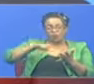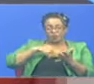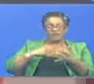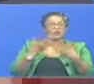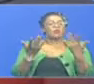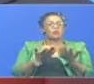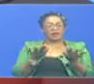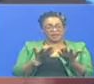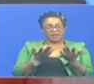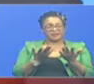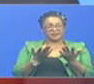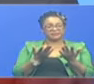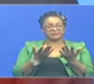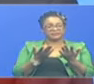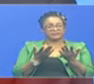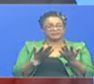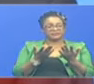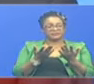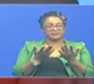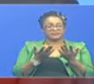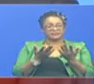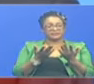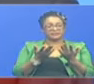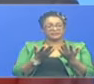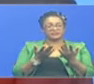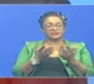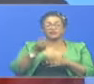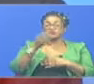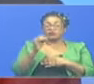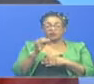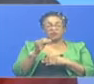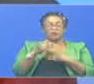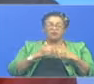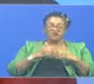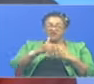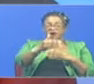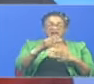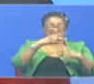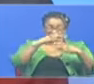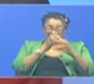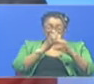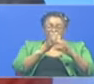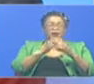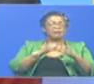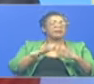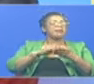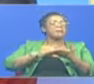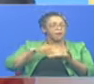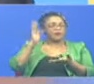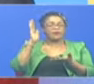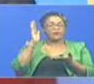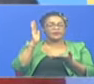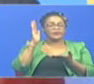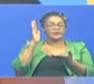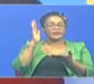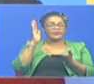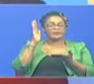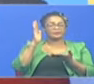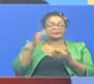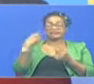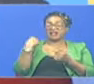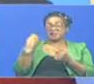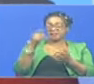to our fight against this pandemic. So moving forward, testing is even going to be expanded in terms of the numbers that